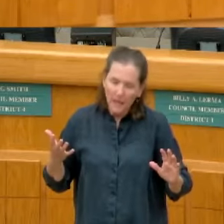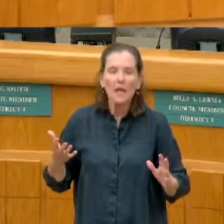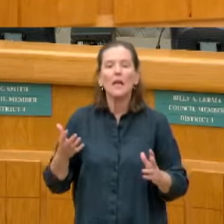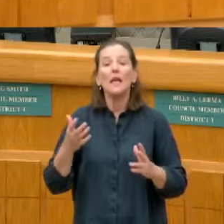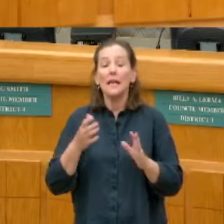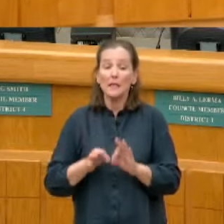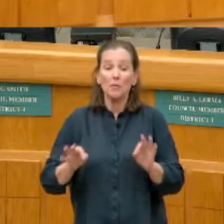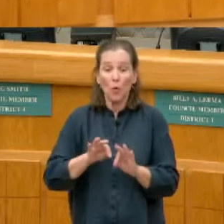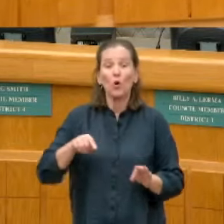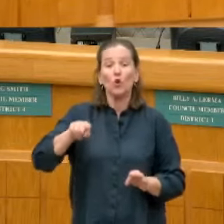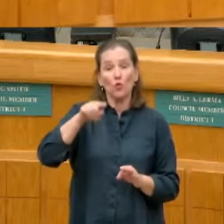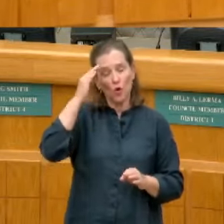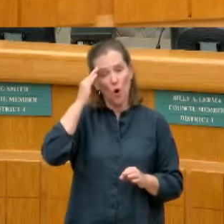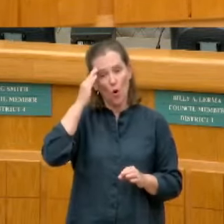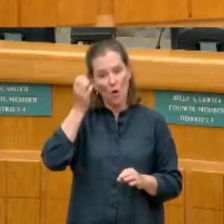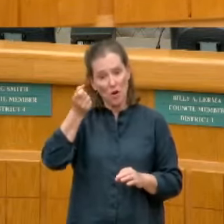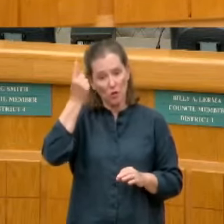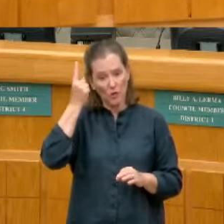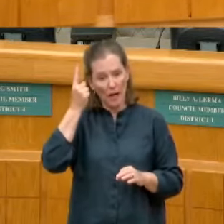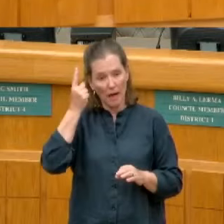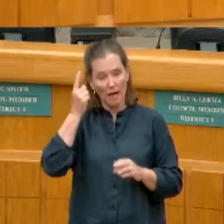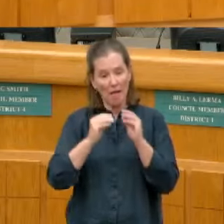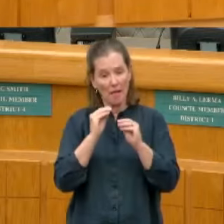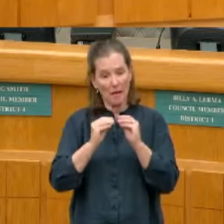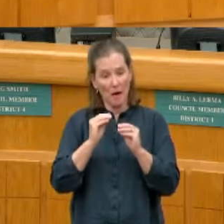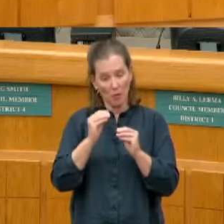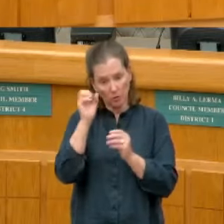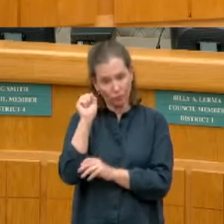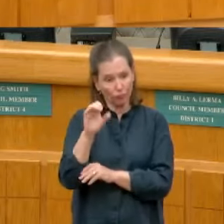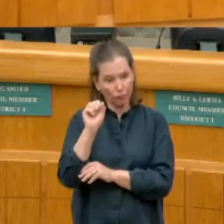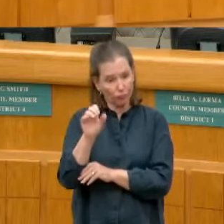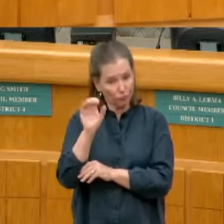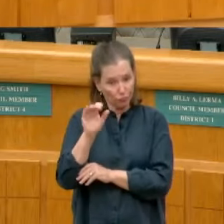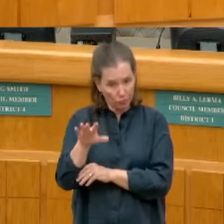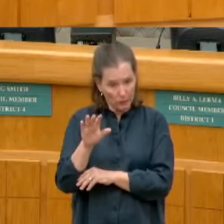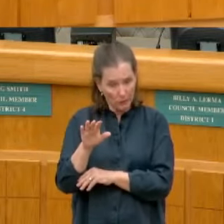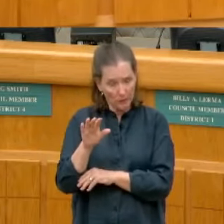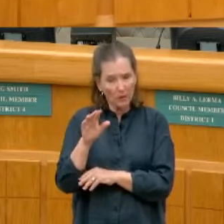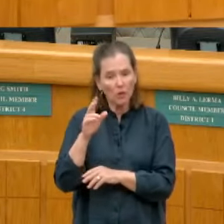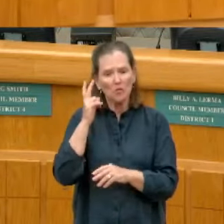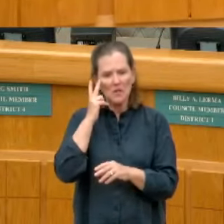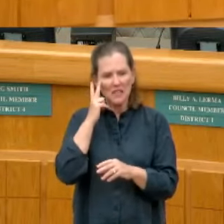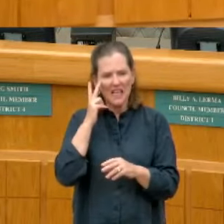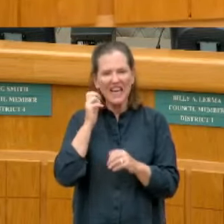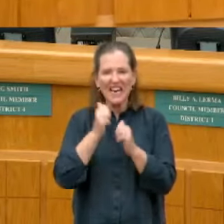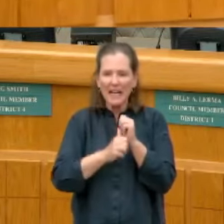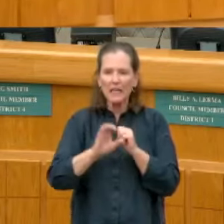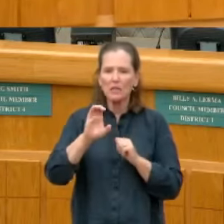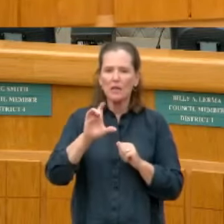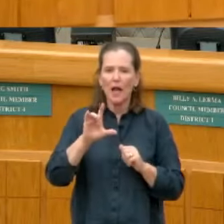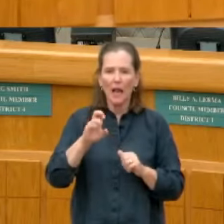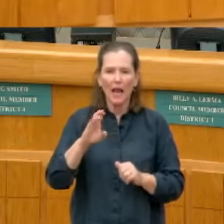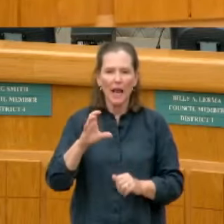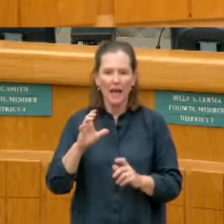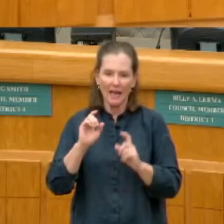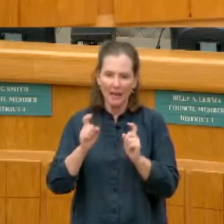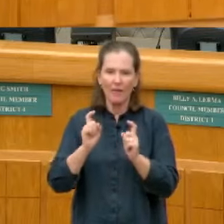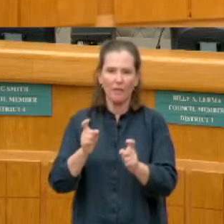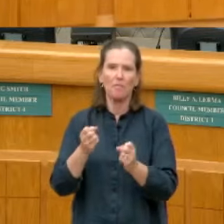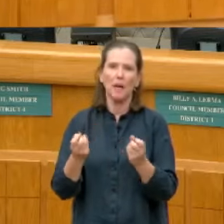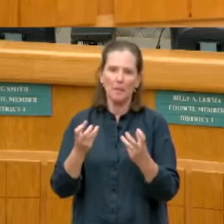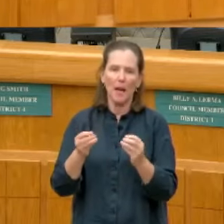given to you earlier, we're seeing the majority of those coming from all these clinics around town, and so that is so important. And